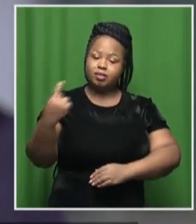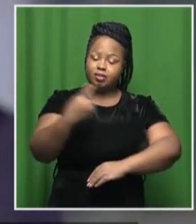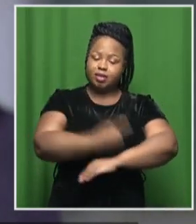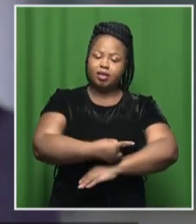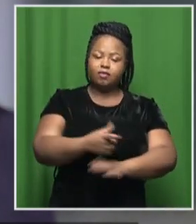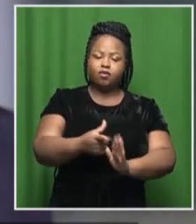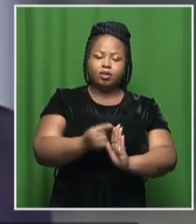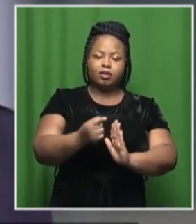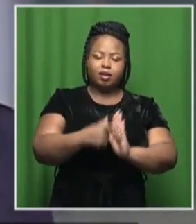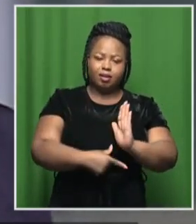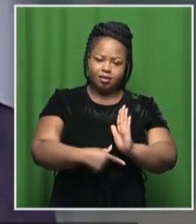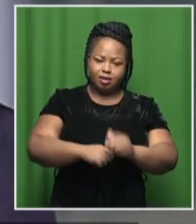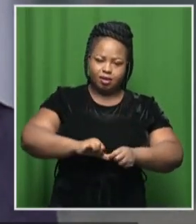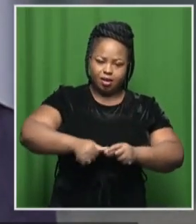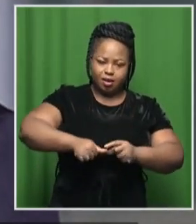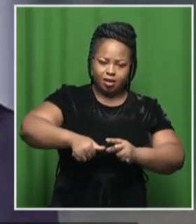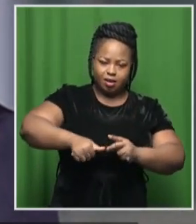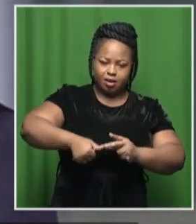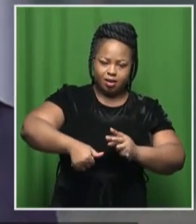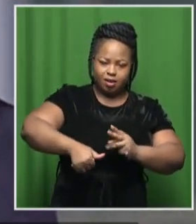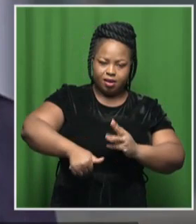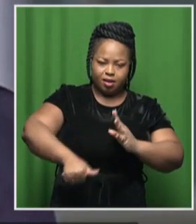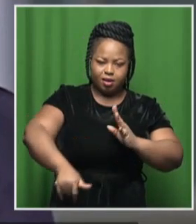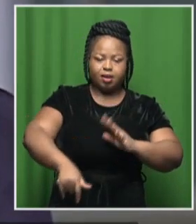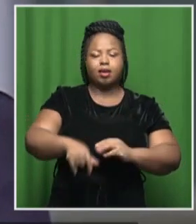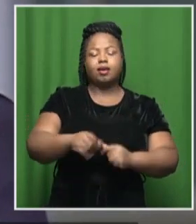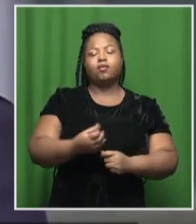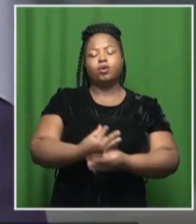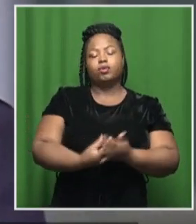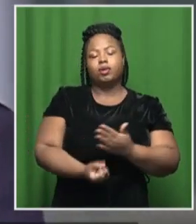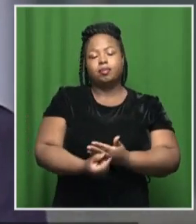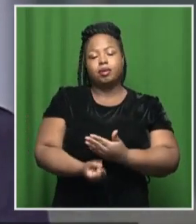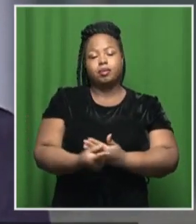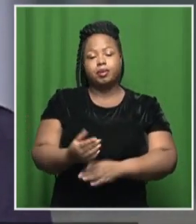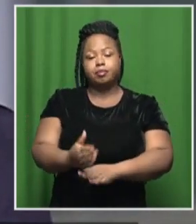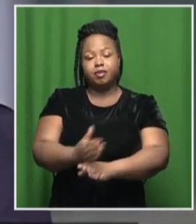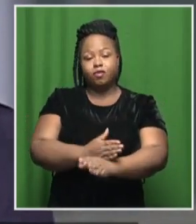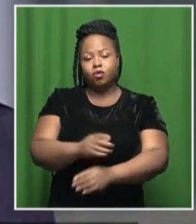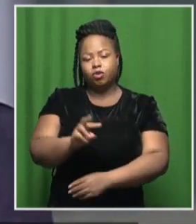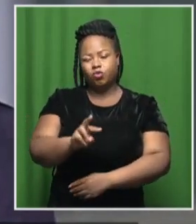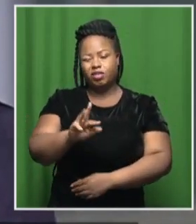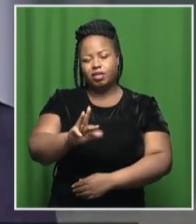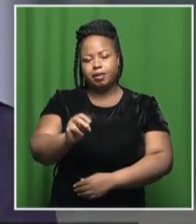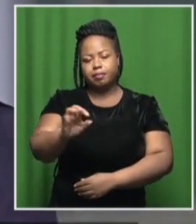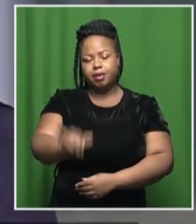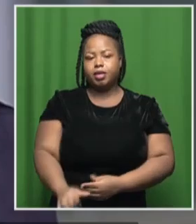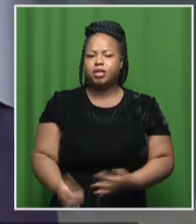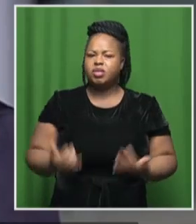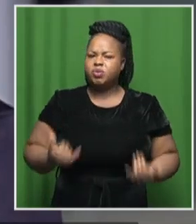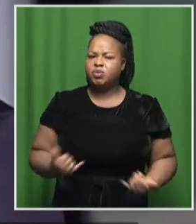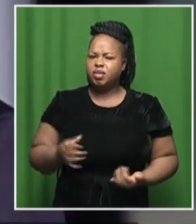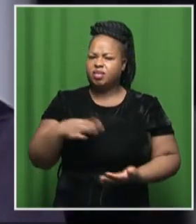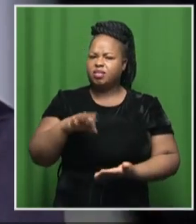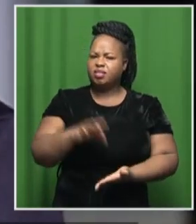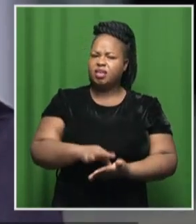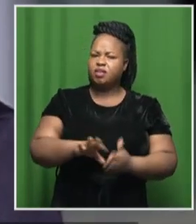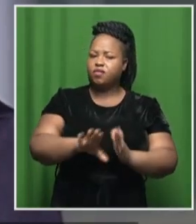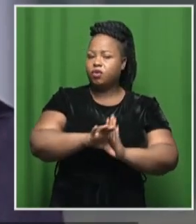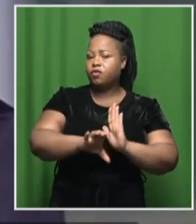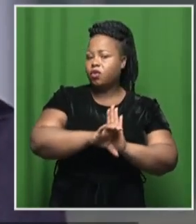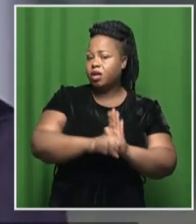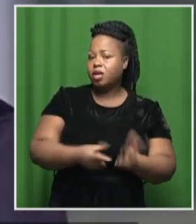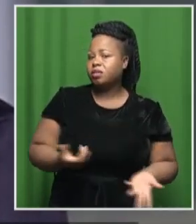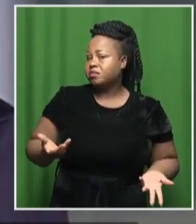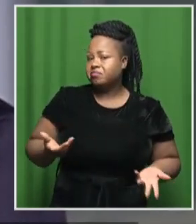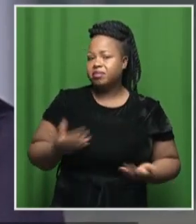calendar of events building up to the 29th of May. Today is the signing of that Code of Conduct. Talk to us a little bit about it, who we can